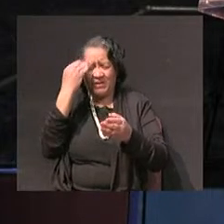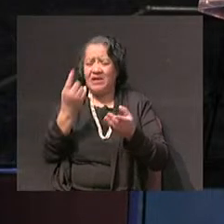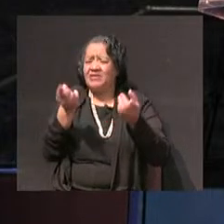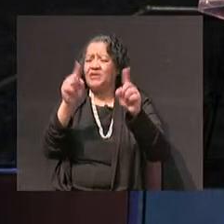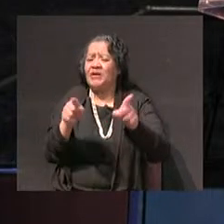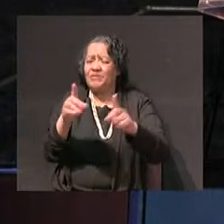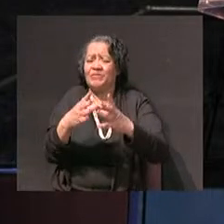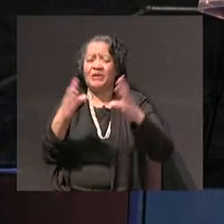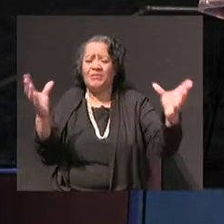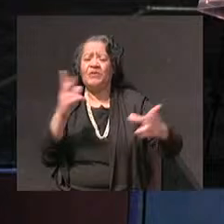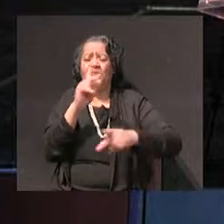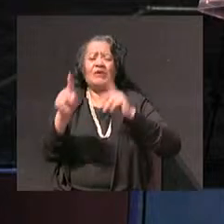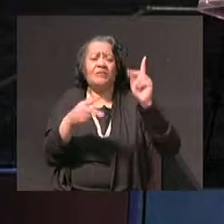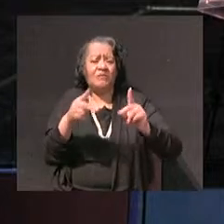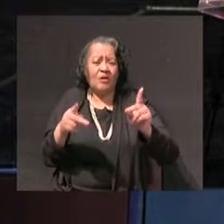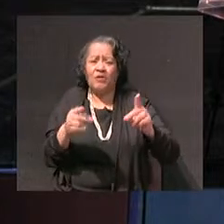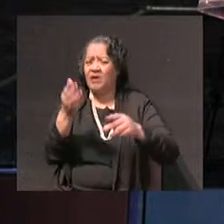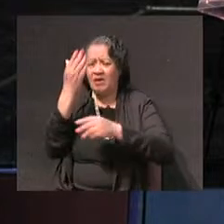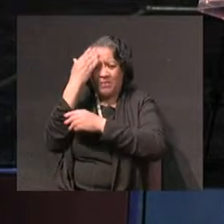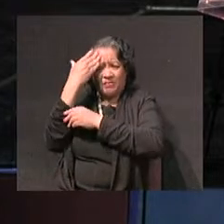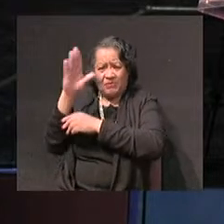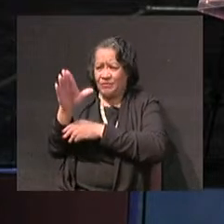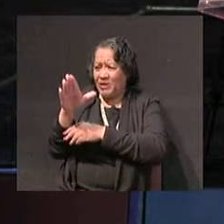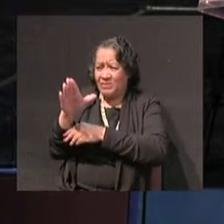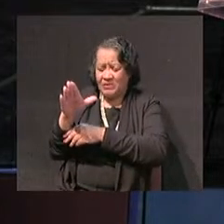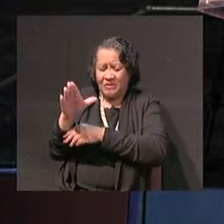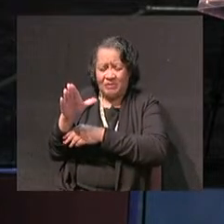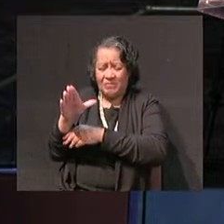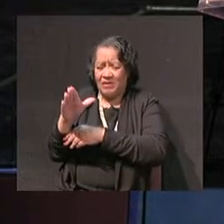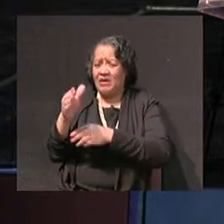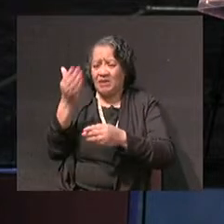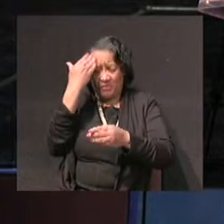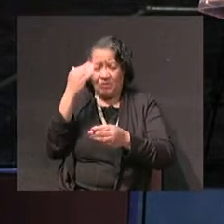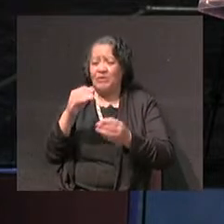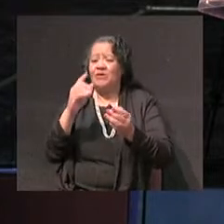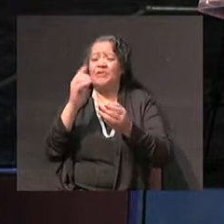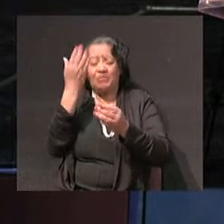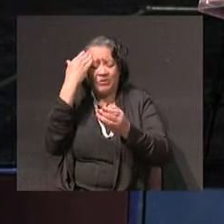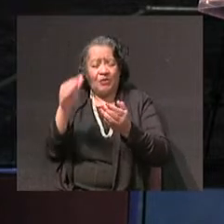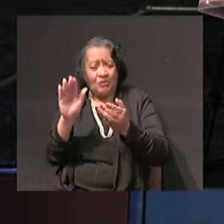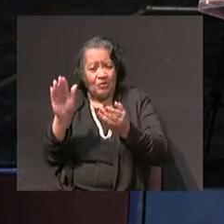whole lot when people don't know I'm your wife and they say certain things about you.